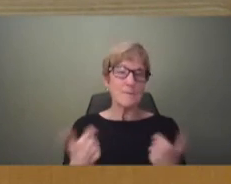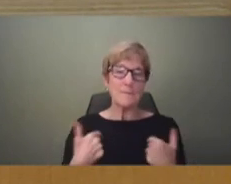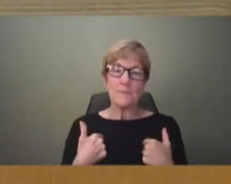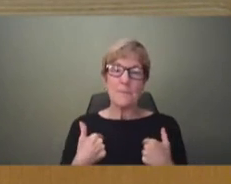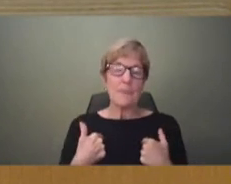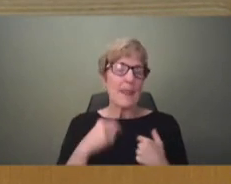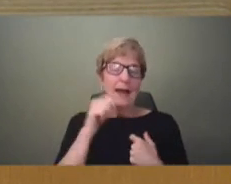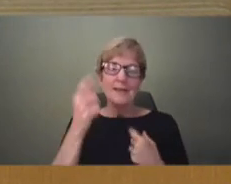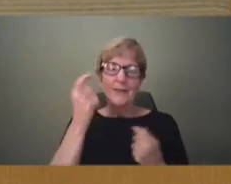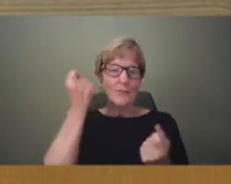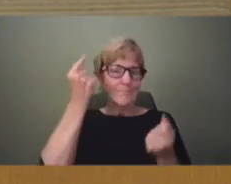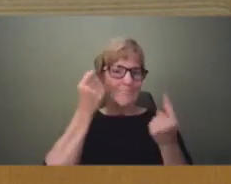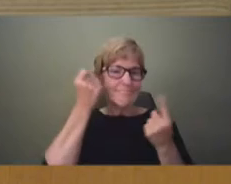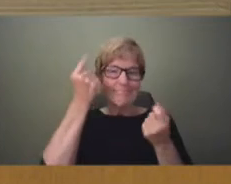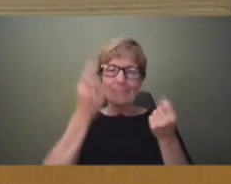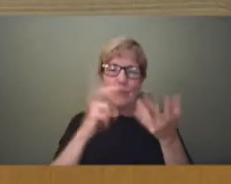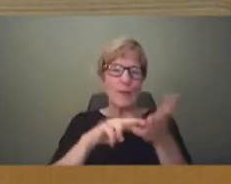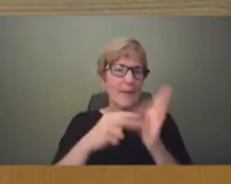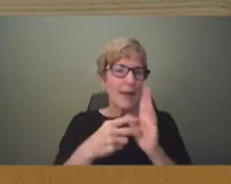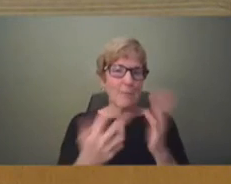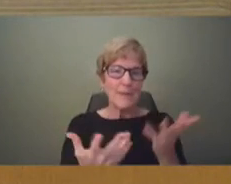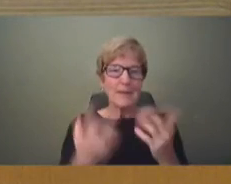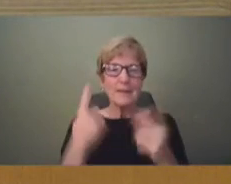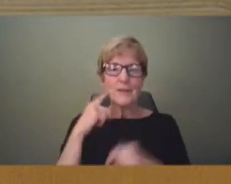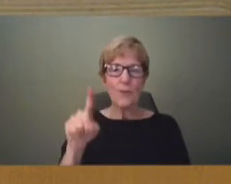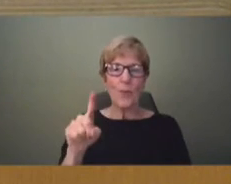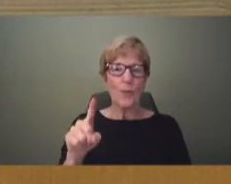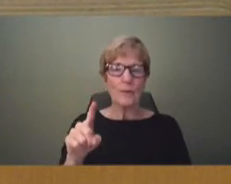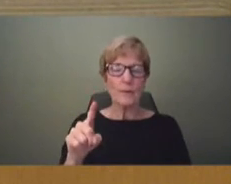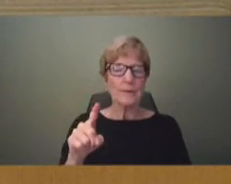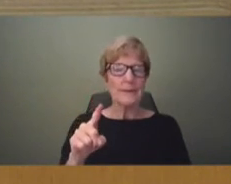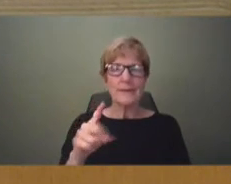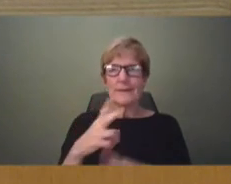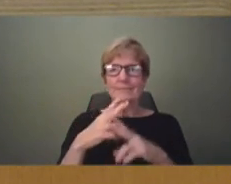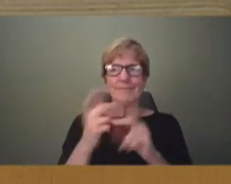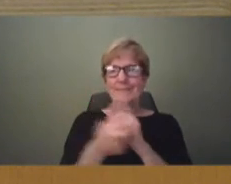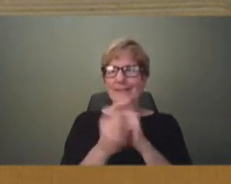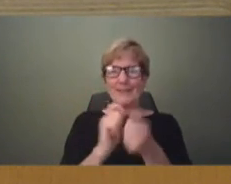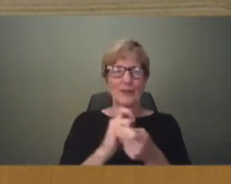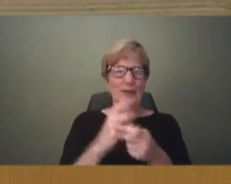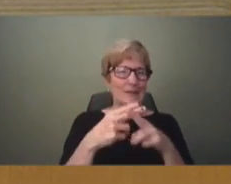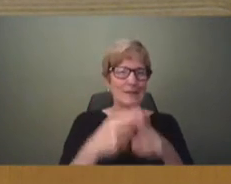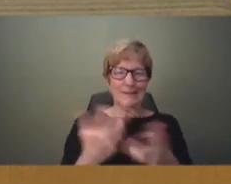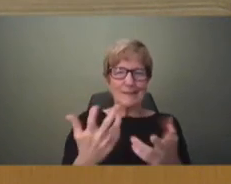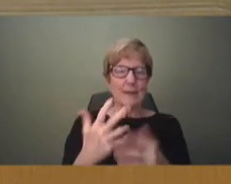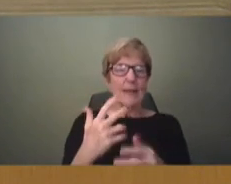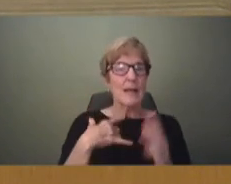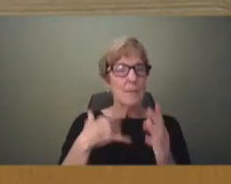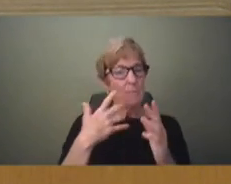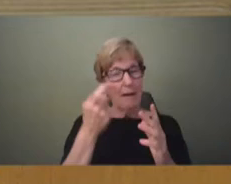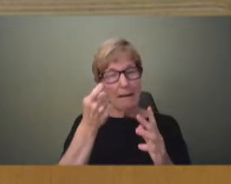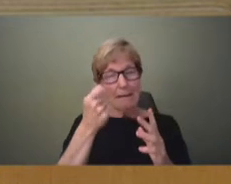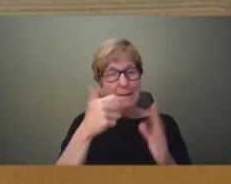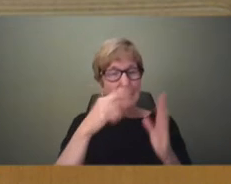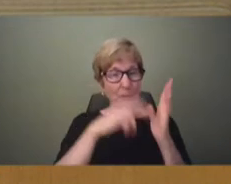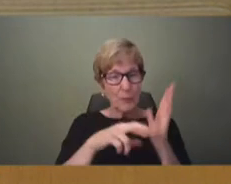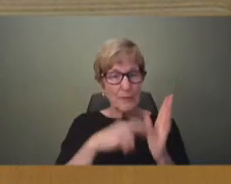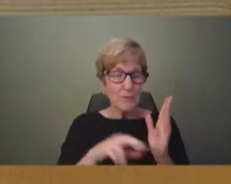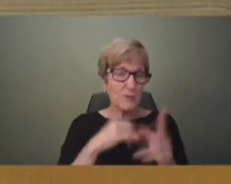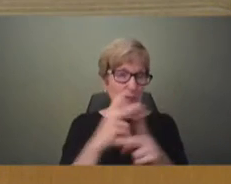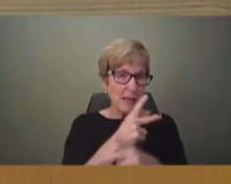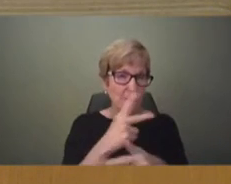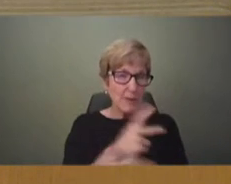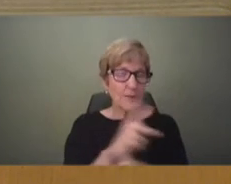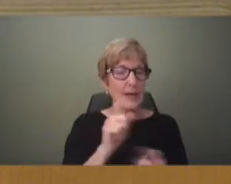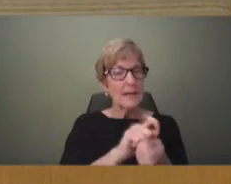understanding of what does that mean uh in terms of designation changes the little research that I was able able to figure out was